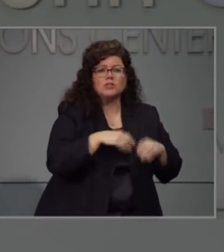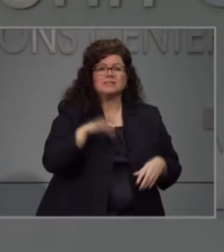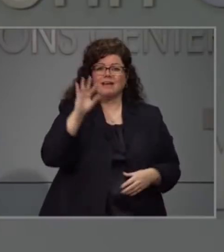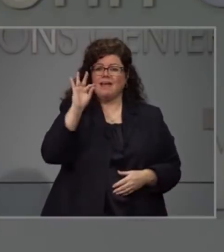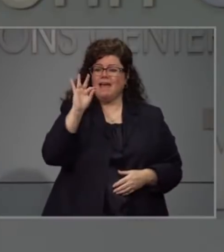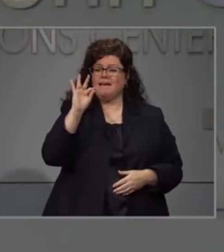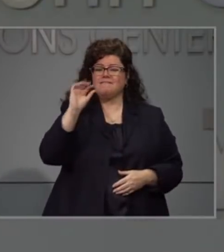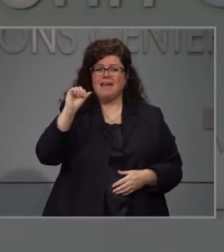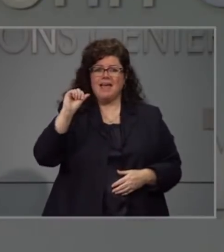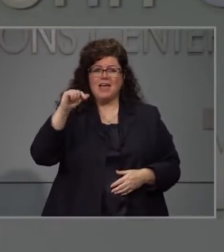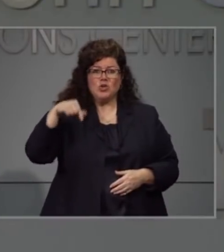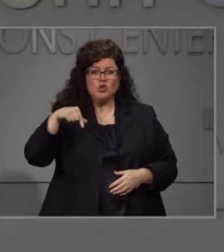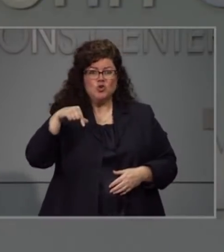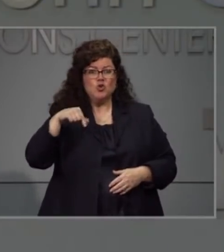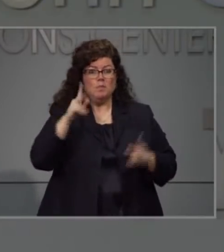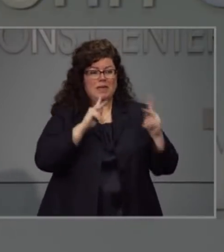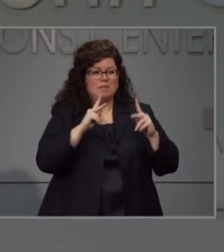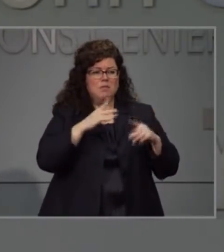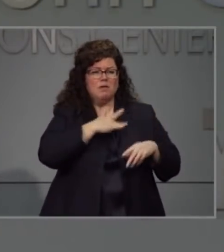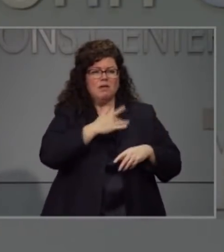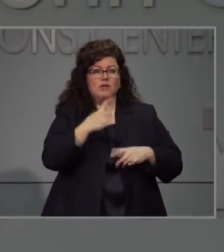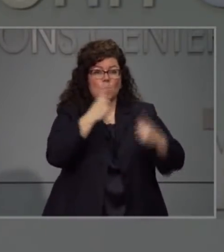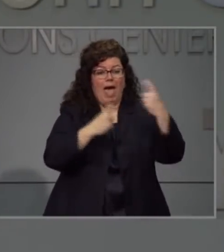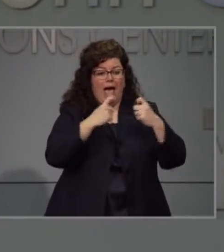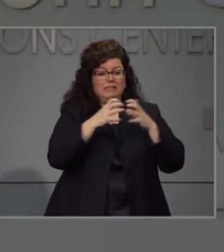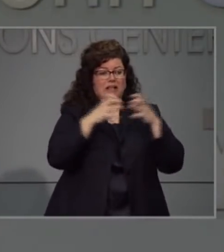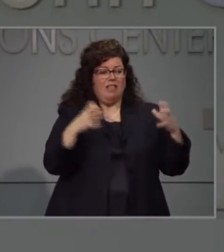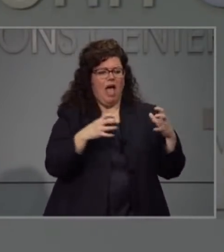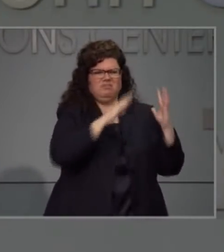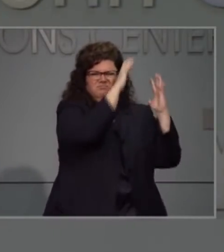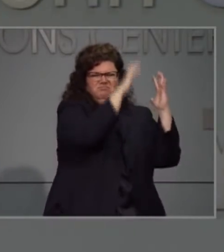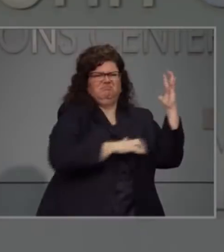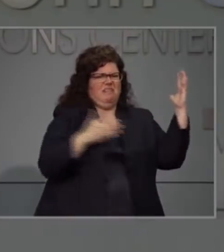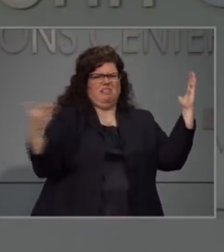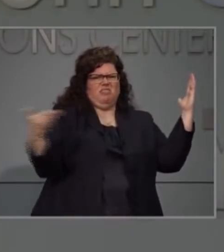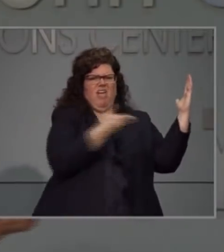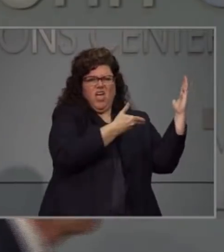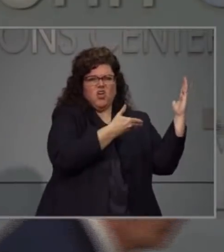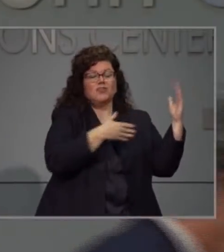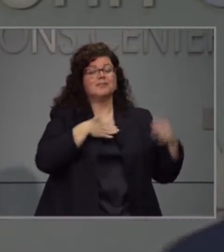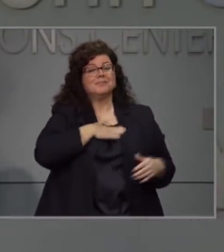asked questions documents. And stay safe, everybody. Thank you so much.